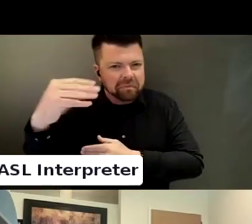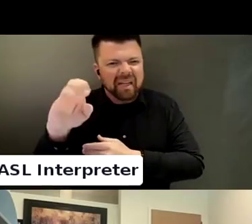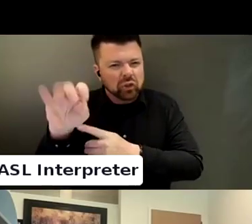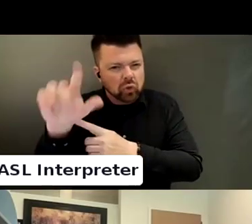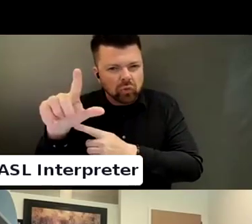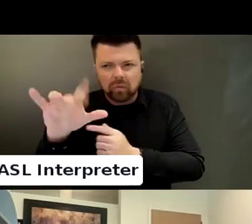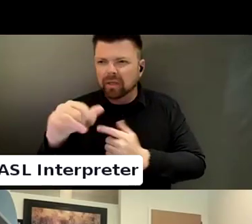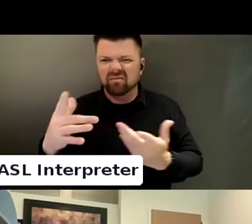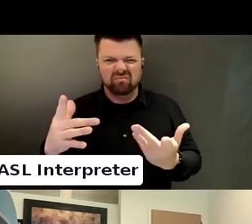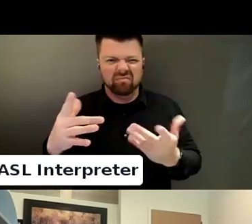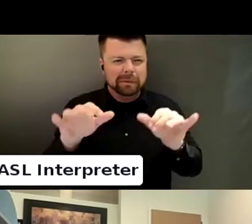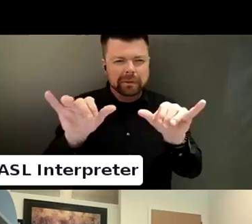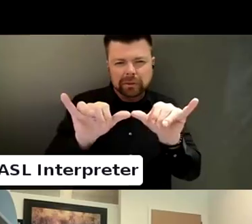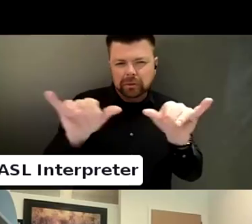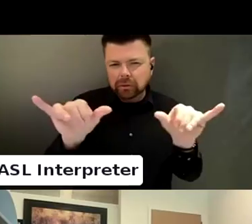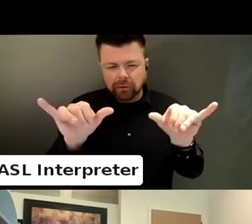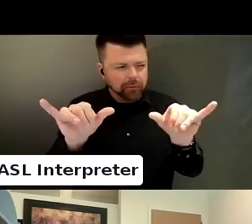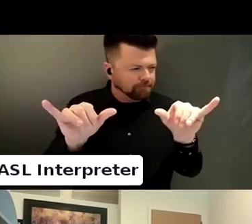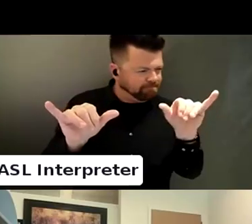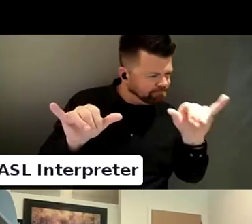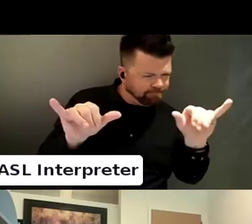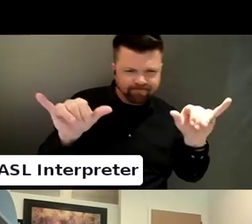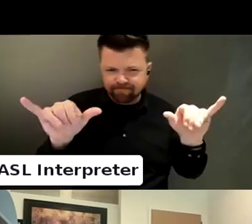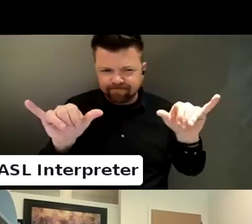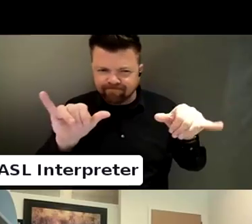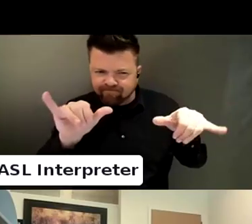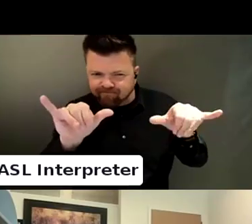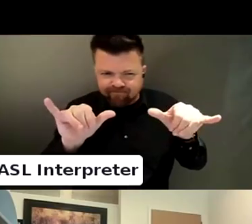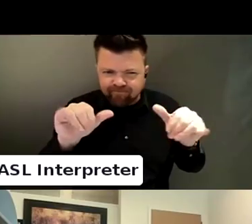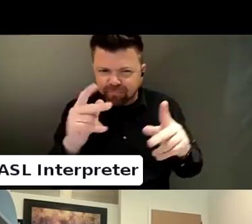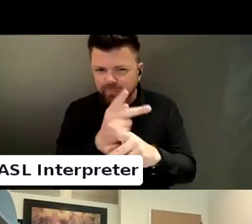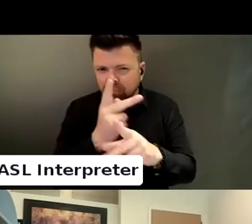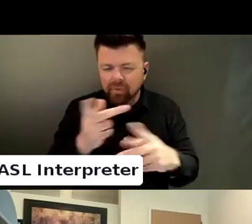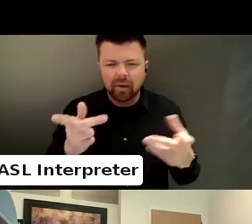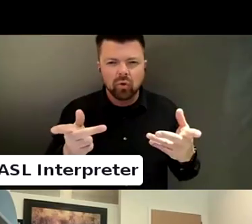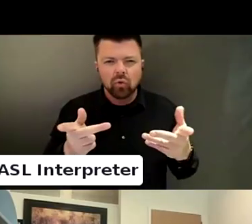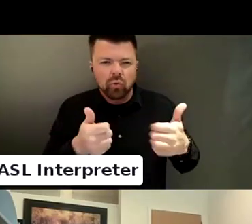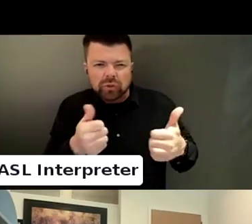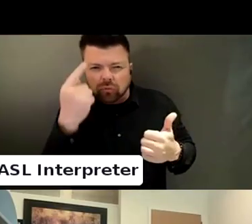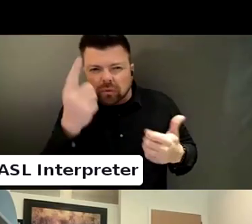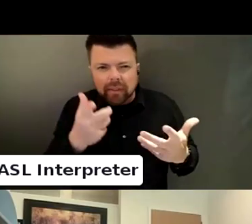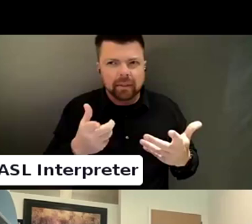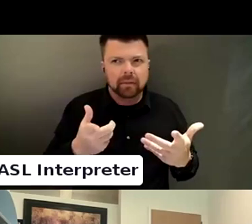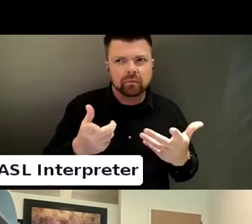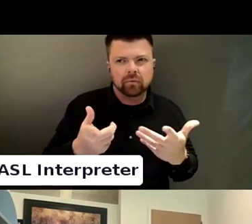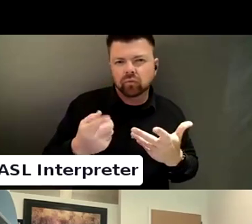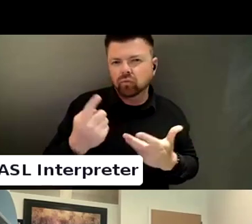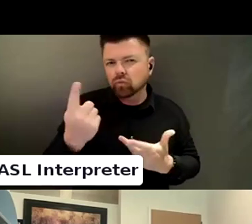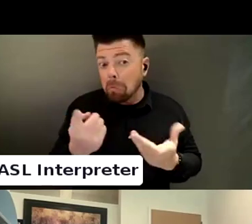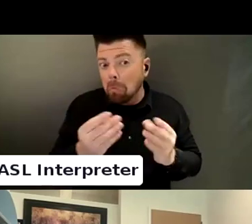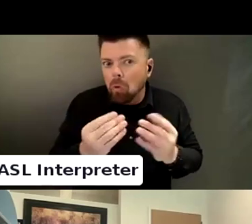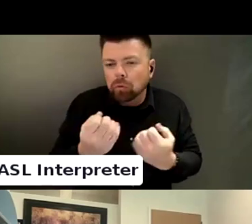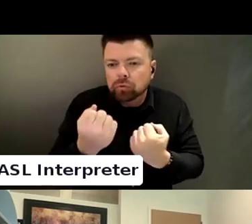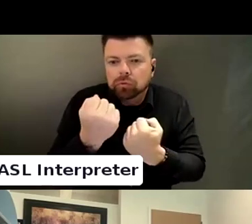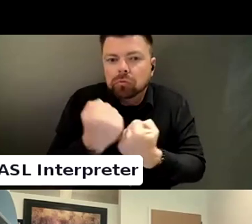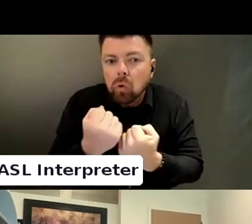projects merging together in the future, or do you think one is going to take precedence over the other? And look